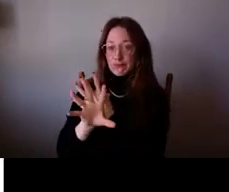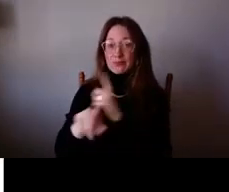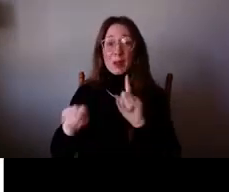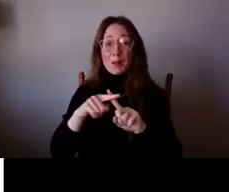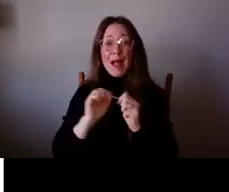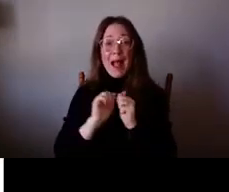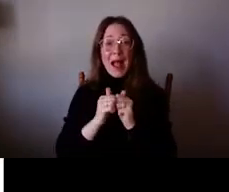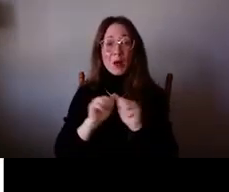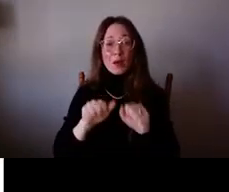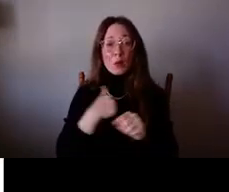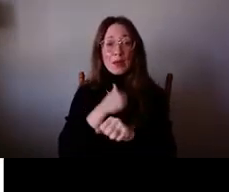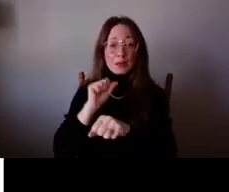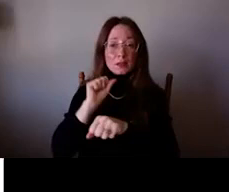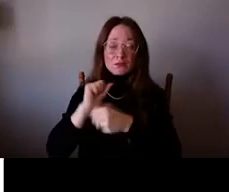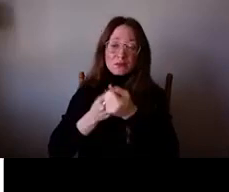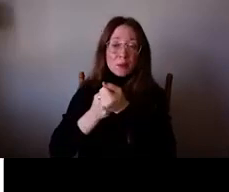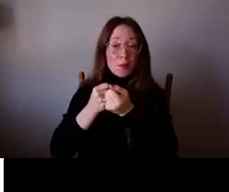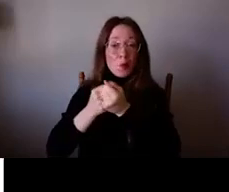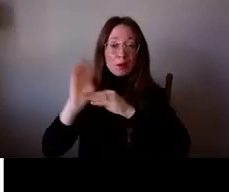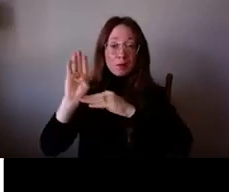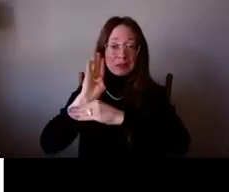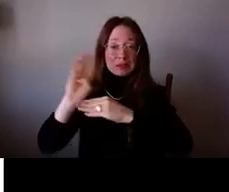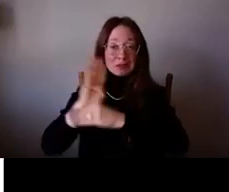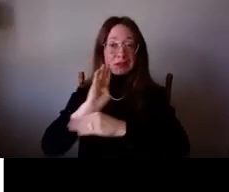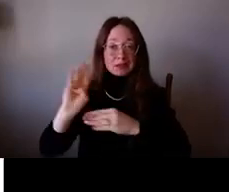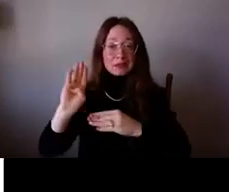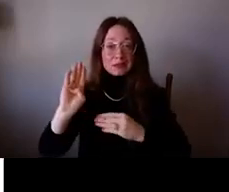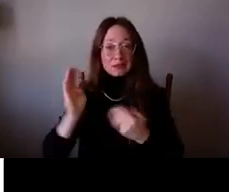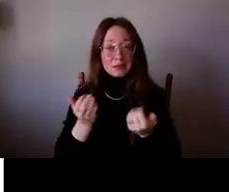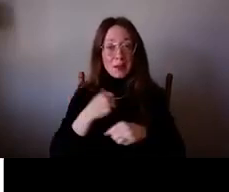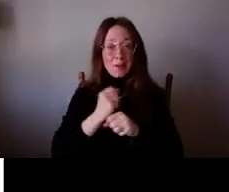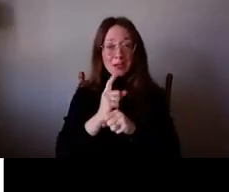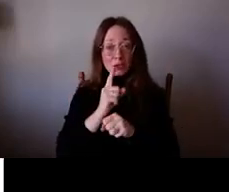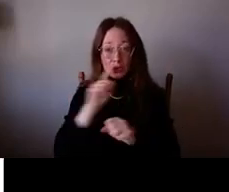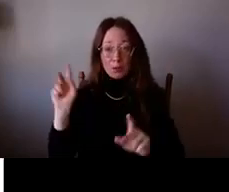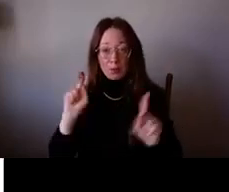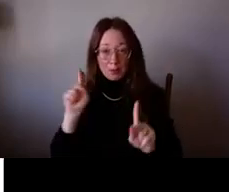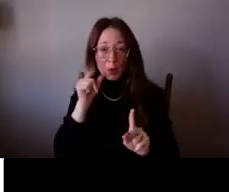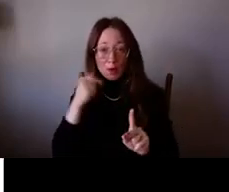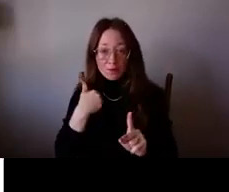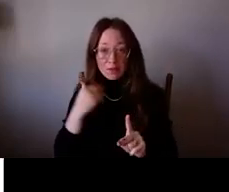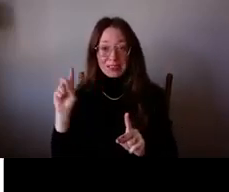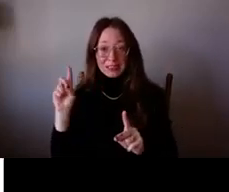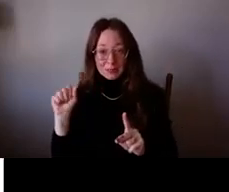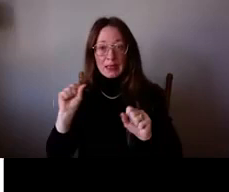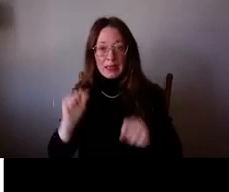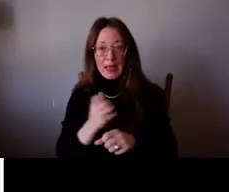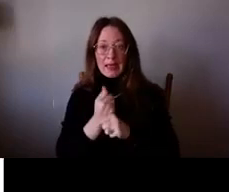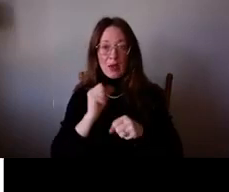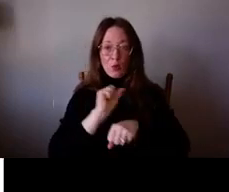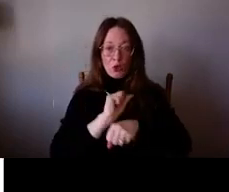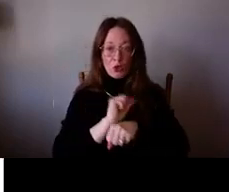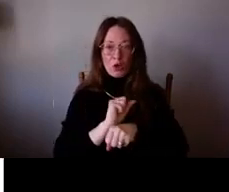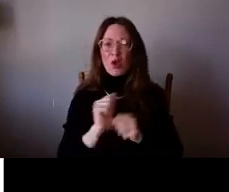so that we can make sure that these jobs are opportunities for individuals with disabilities and not creating technological